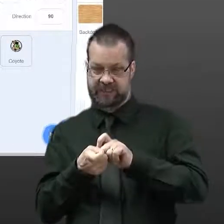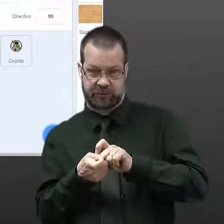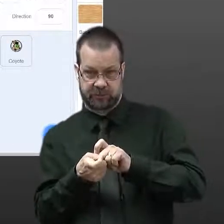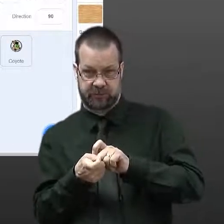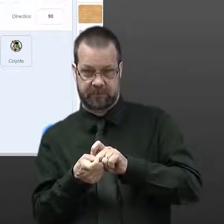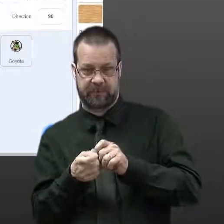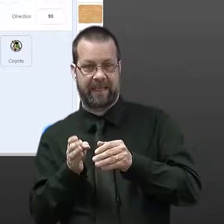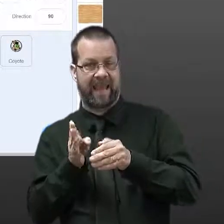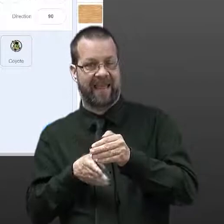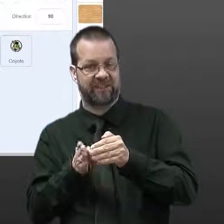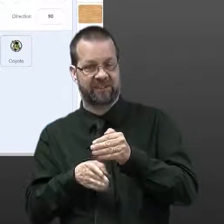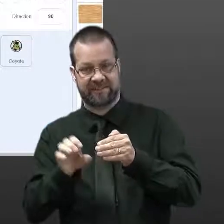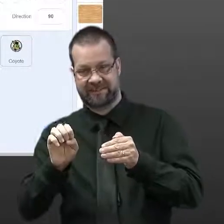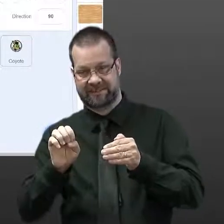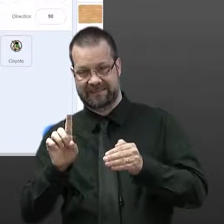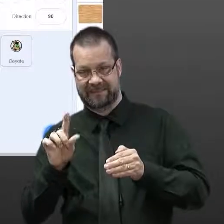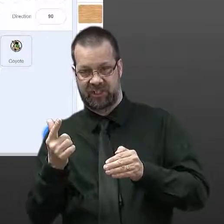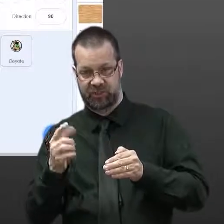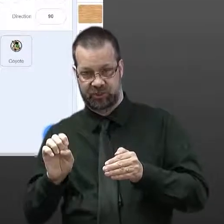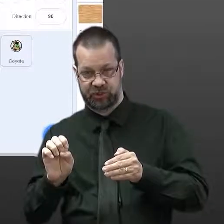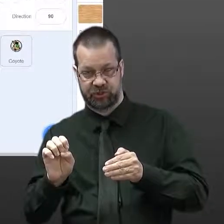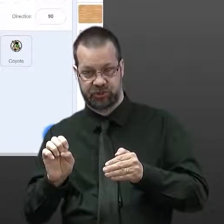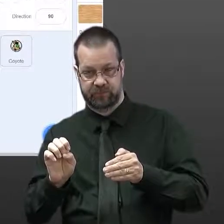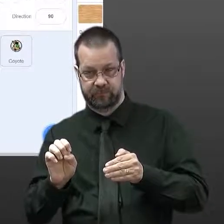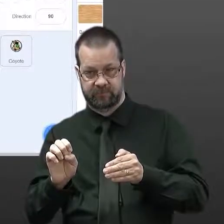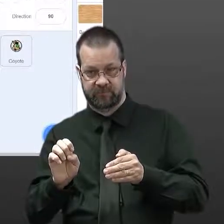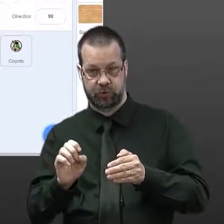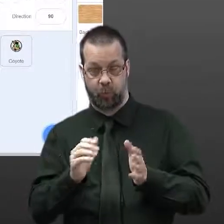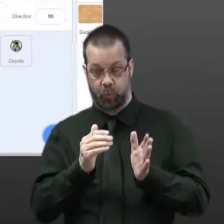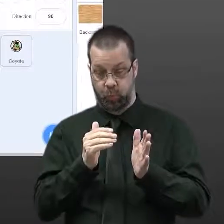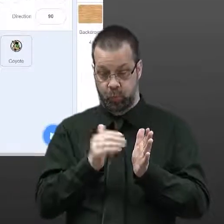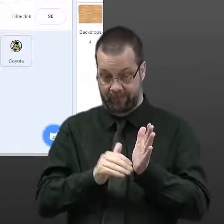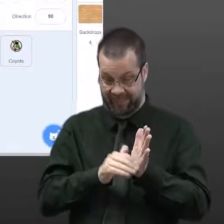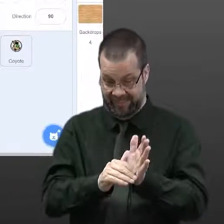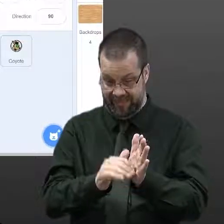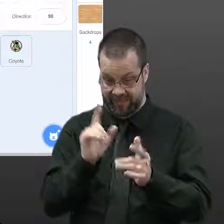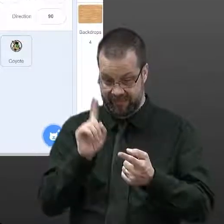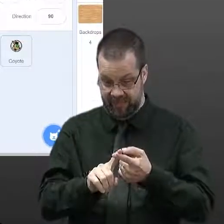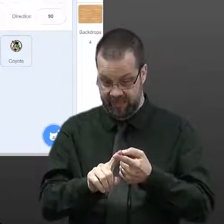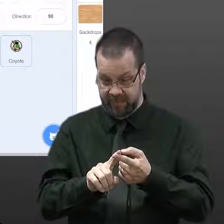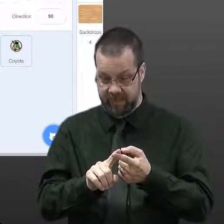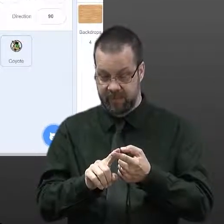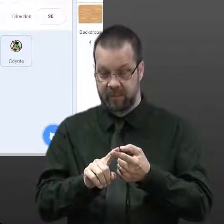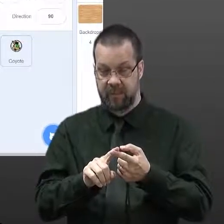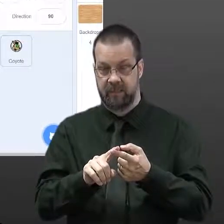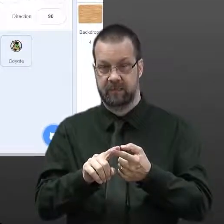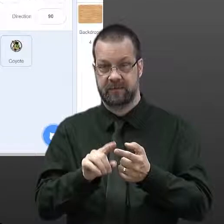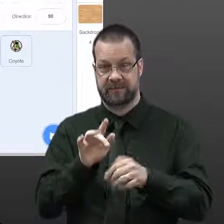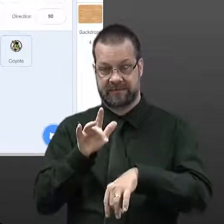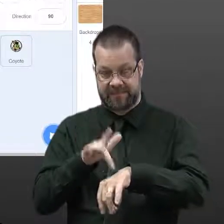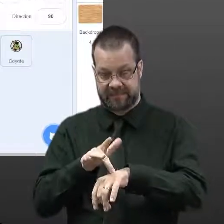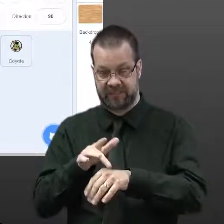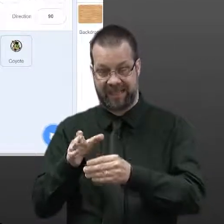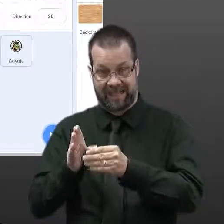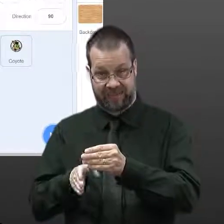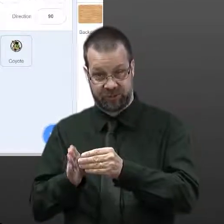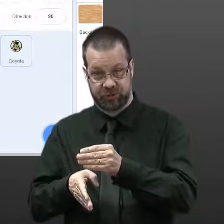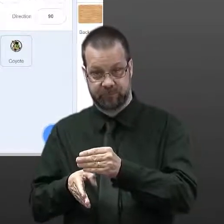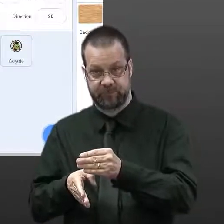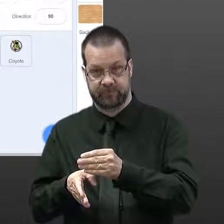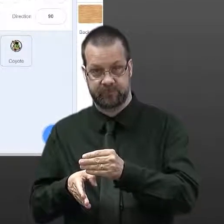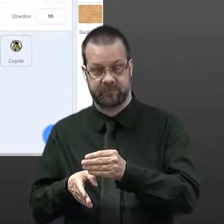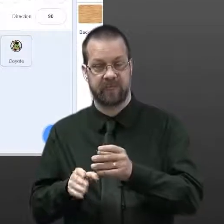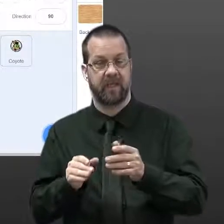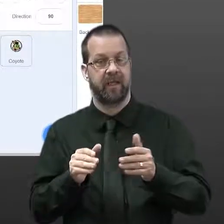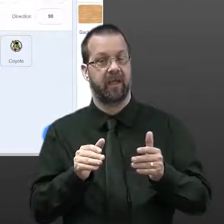to edge. So this should read repeat until touching edge. So now we actually get to do some motion.